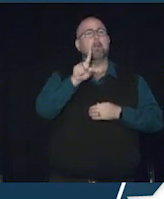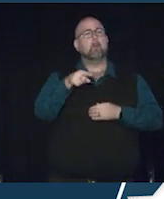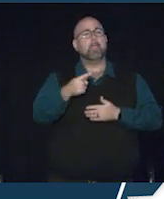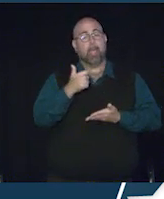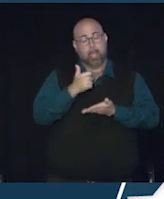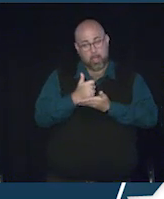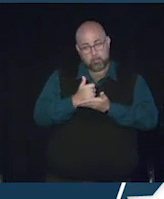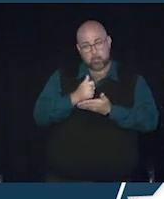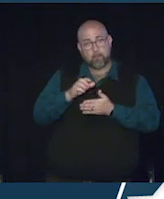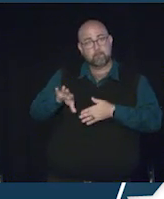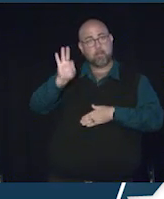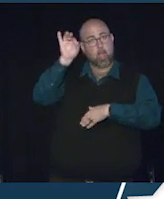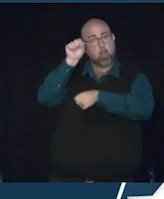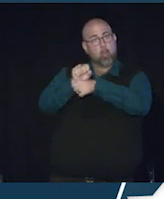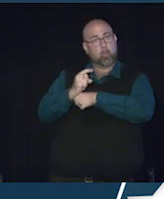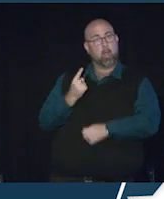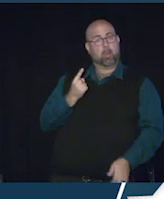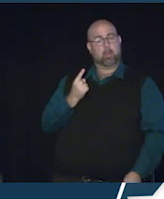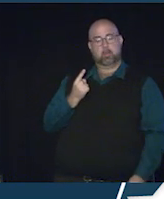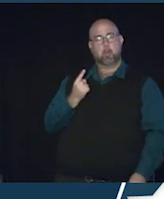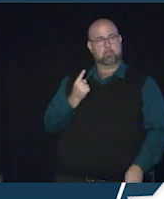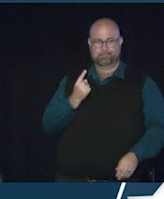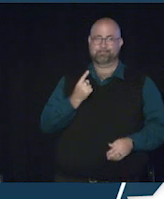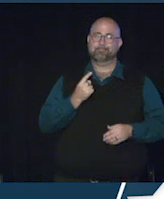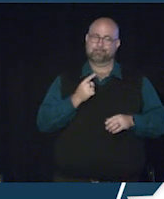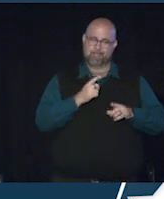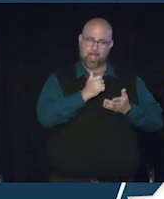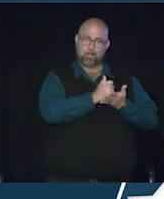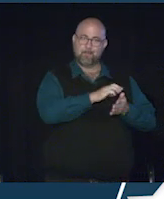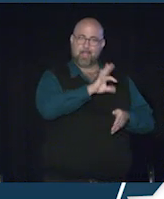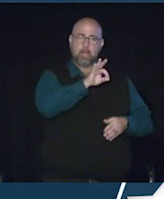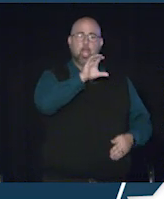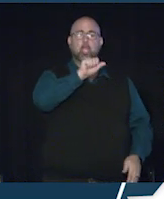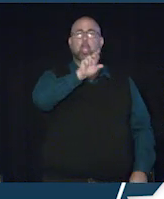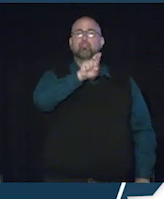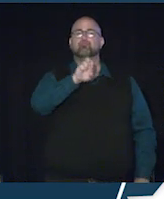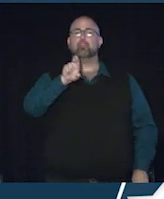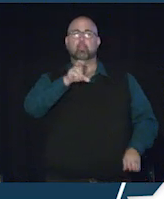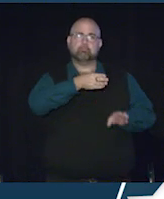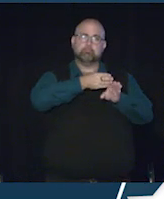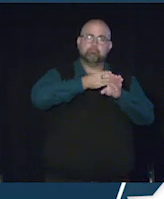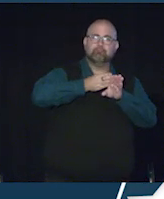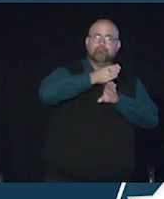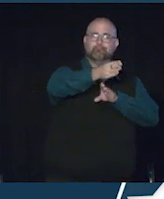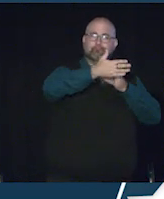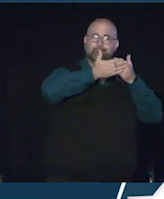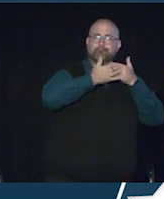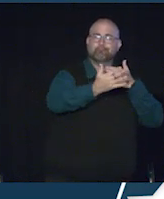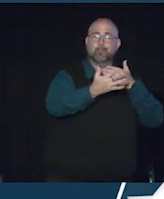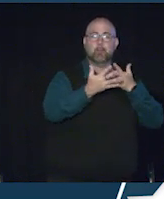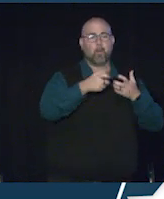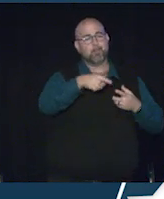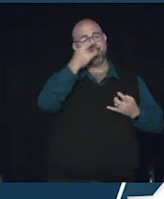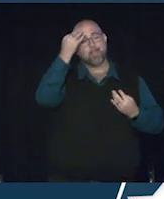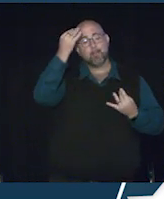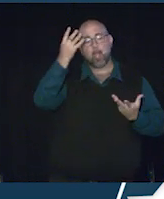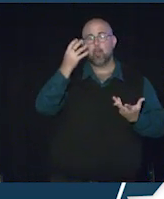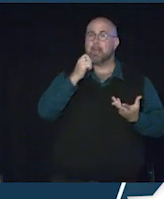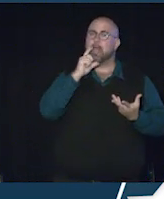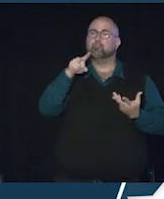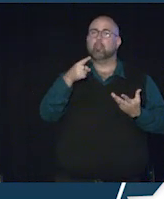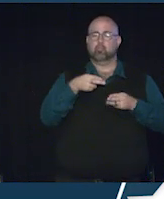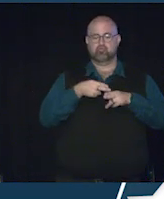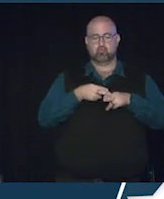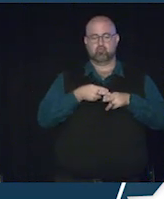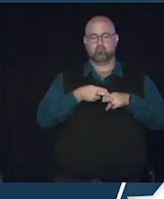helping individuals to find jobs, but helping them to find careers. So we're really wanting to help individuals to think about not just the short-term,